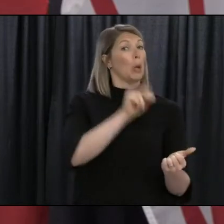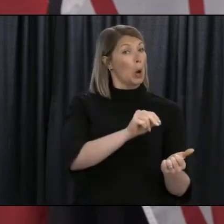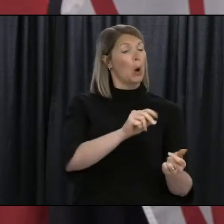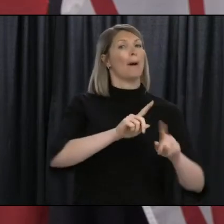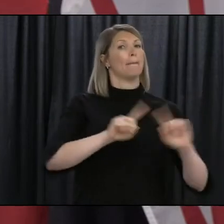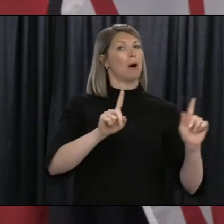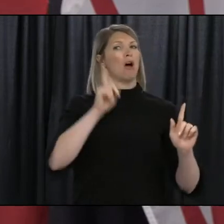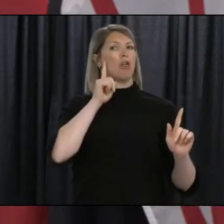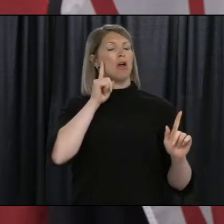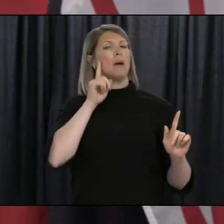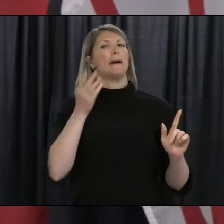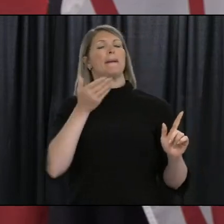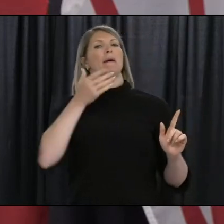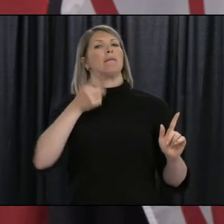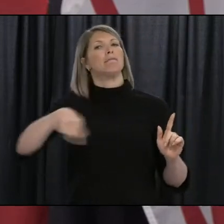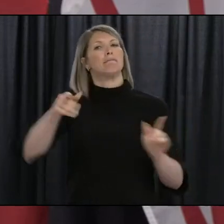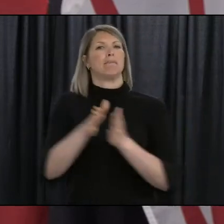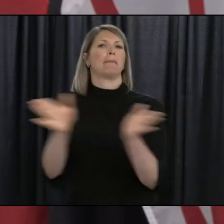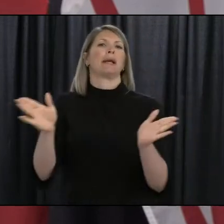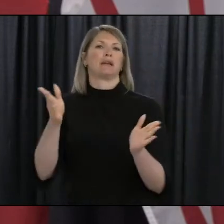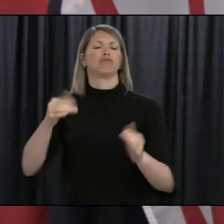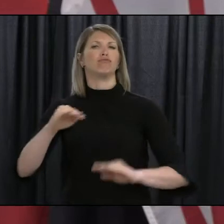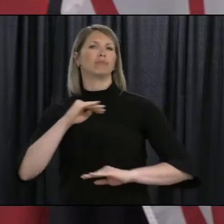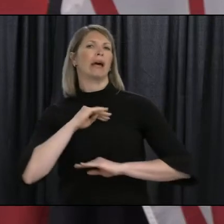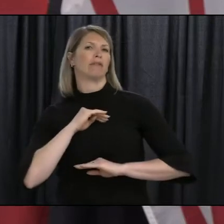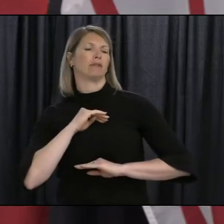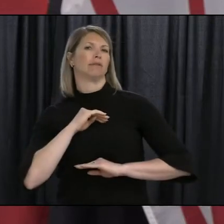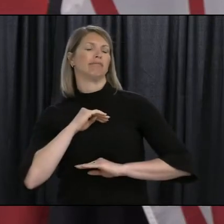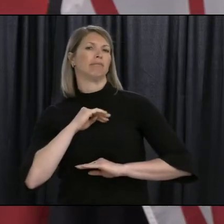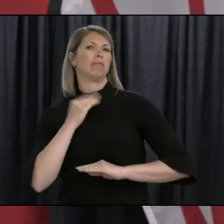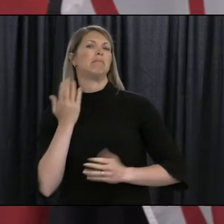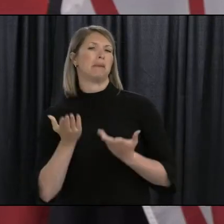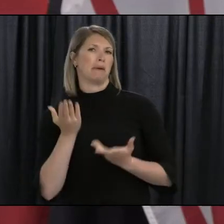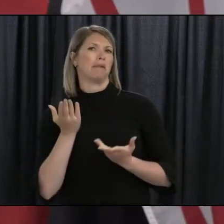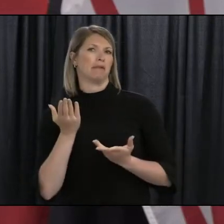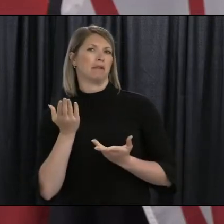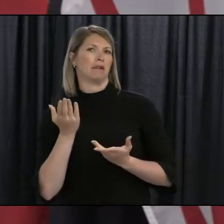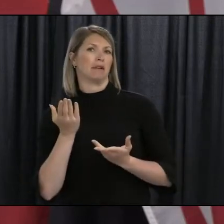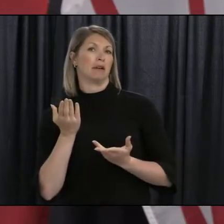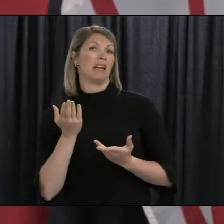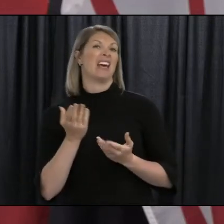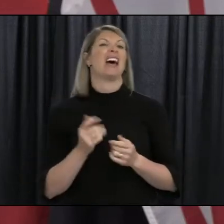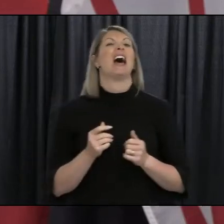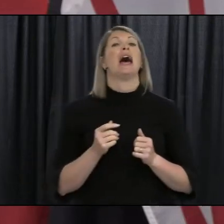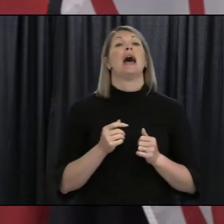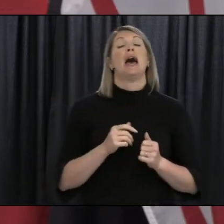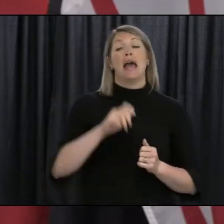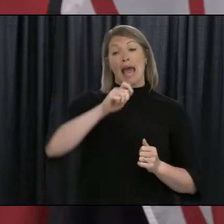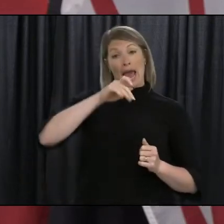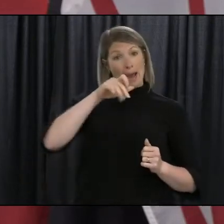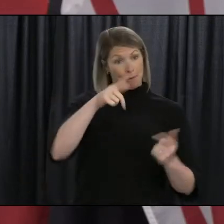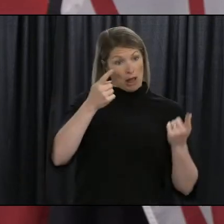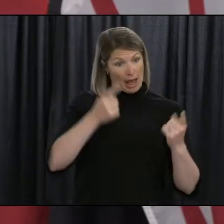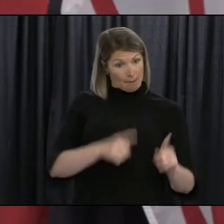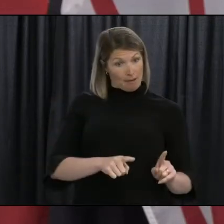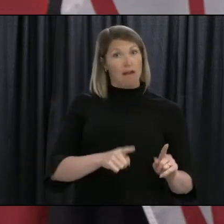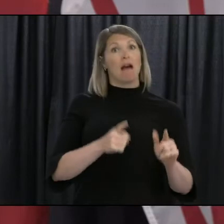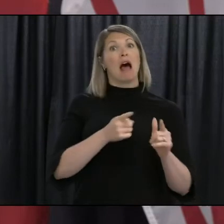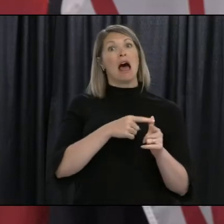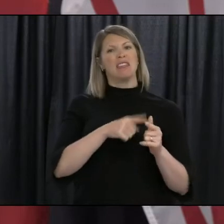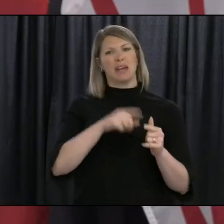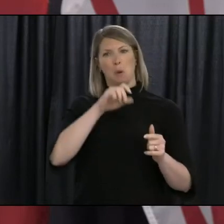expectations. On February 24th, with just 1 month left to go in the fiscal year, our